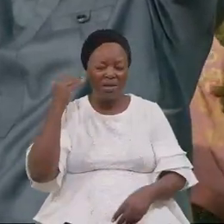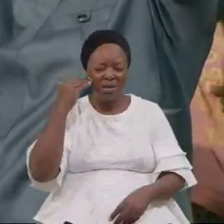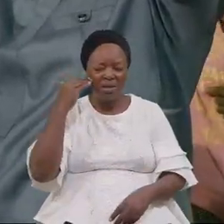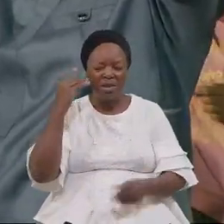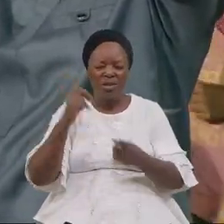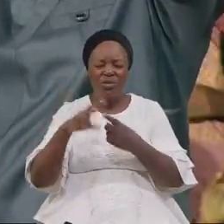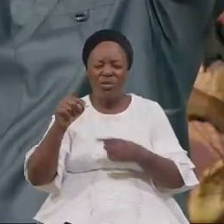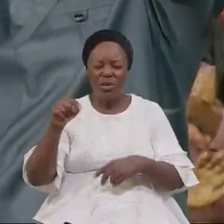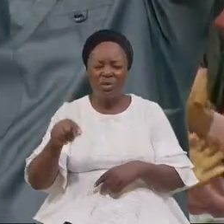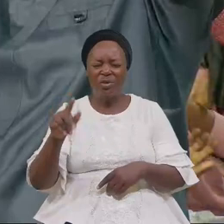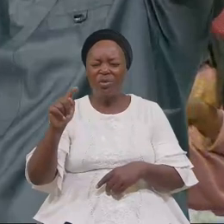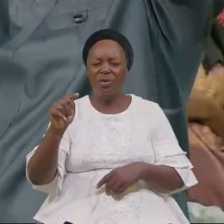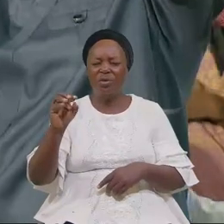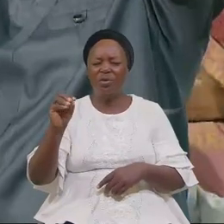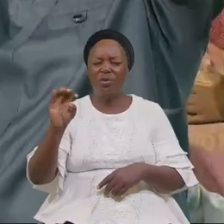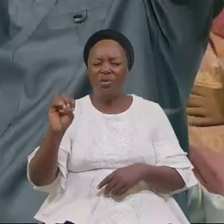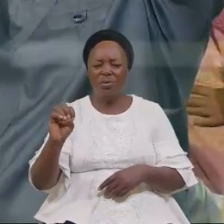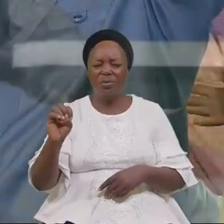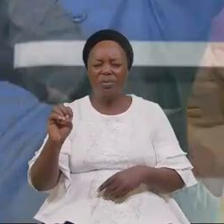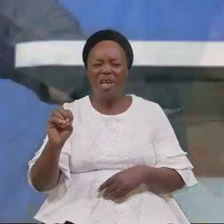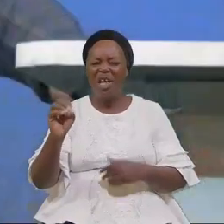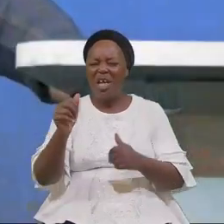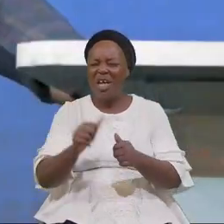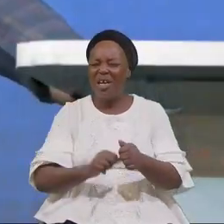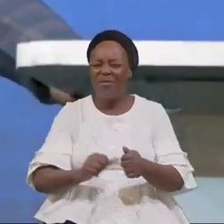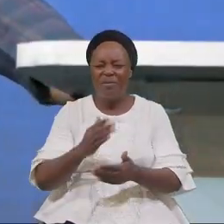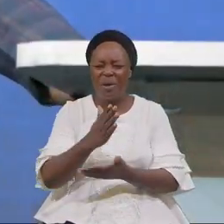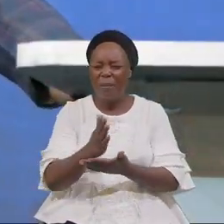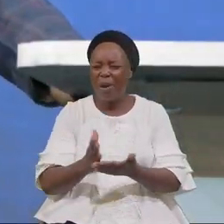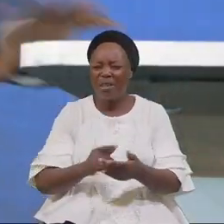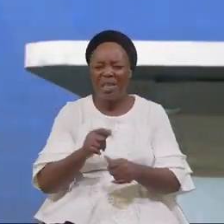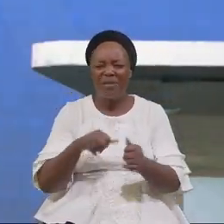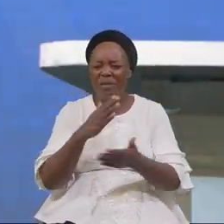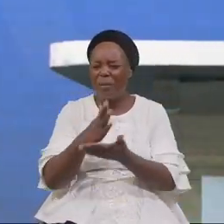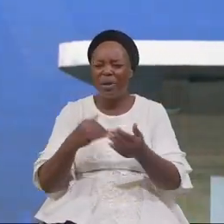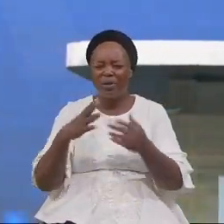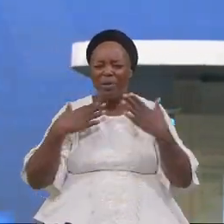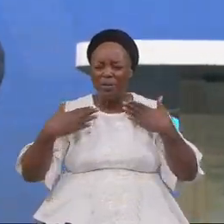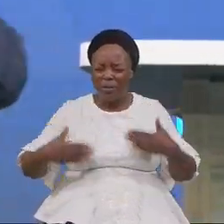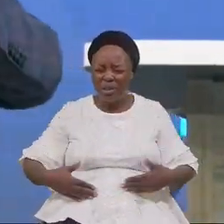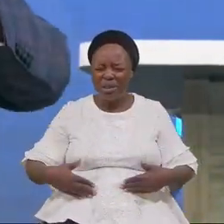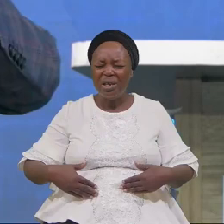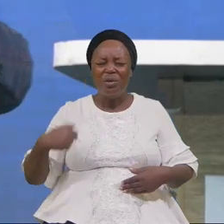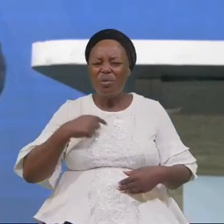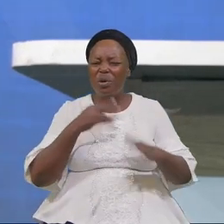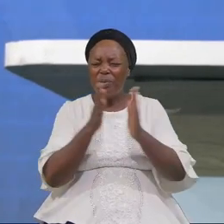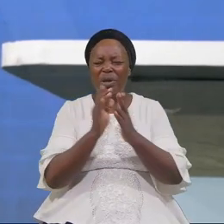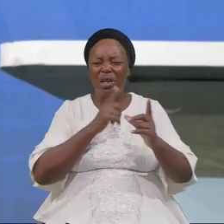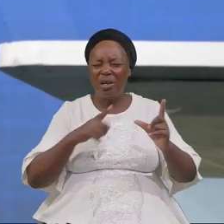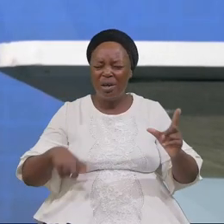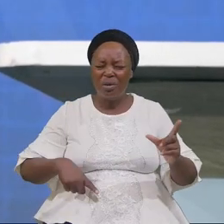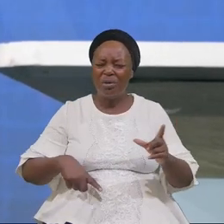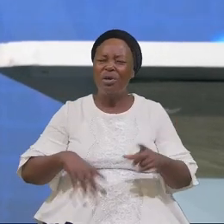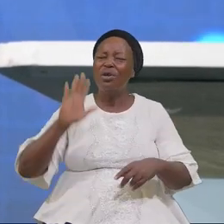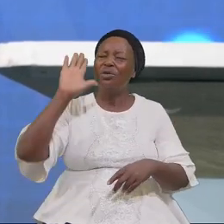toe. Any part, every part of the body, we pray, Lord, that your